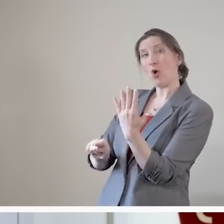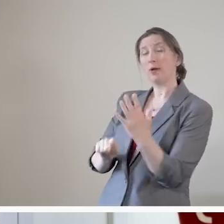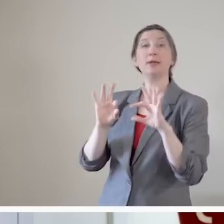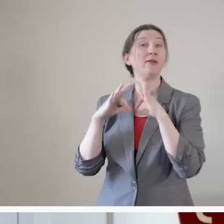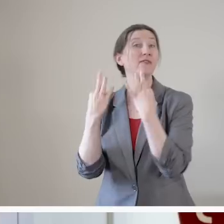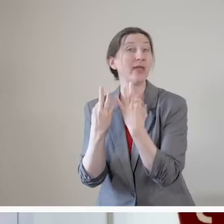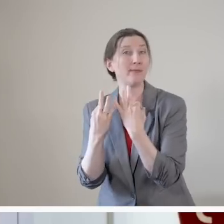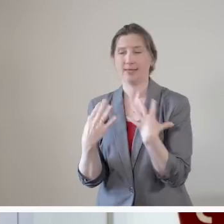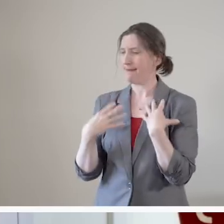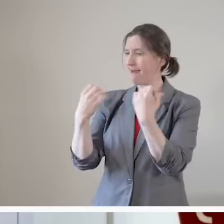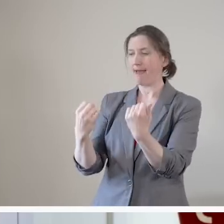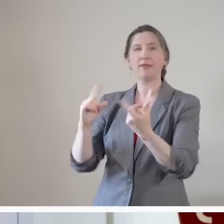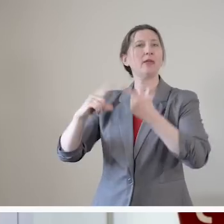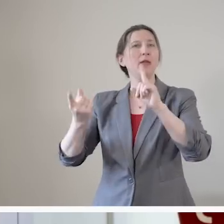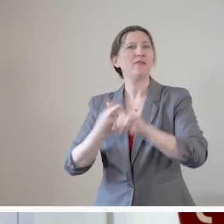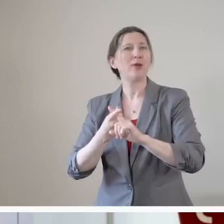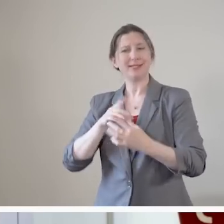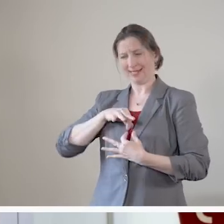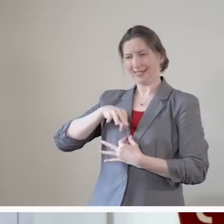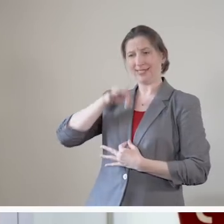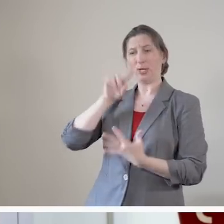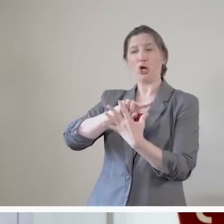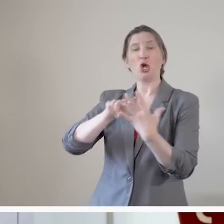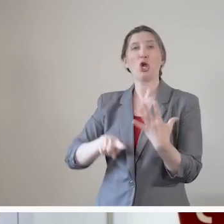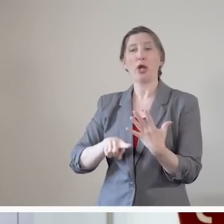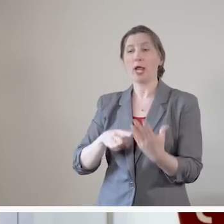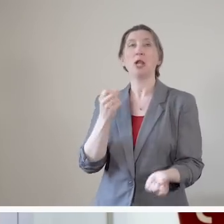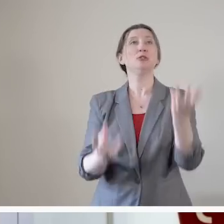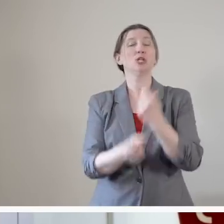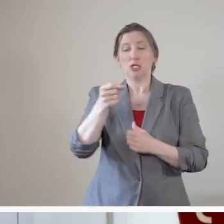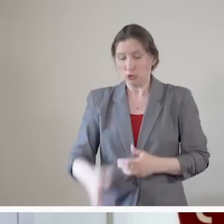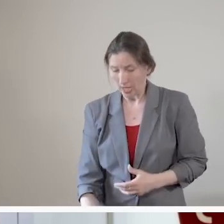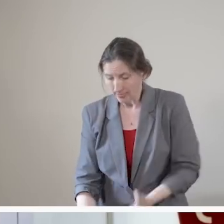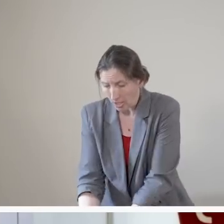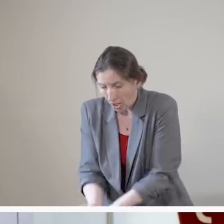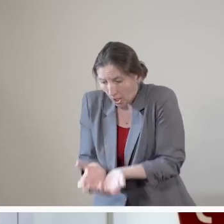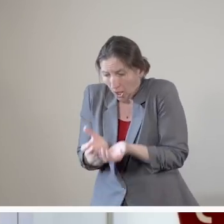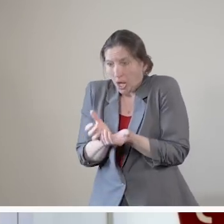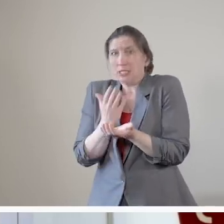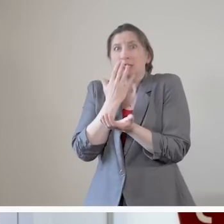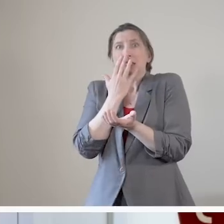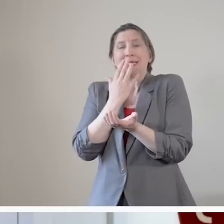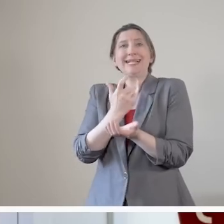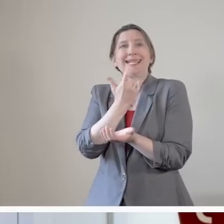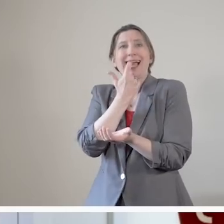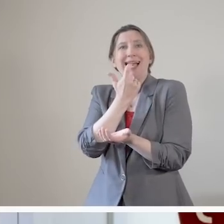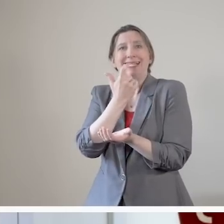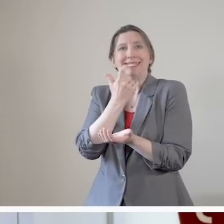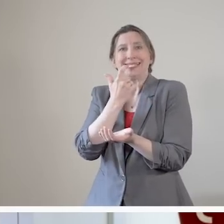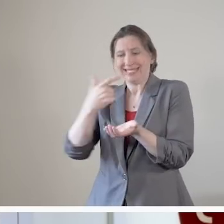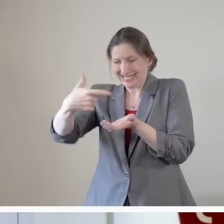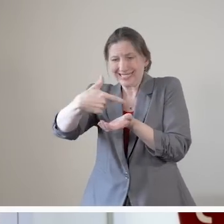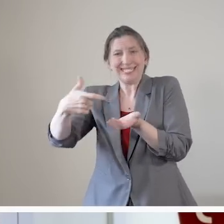balls, family, health, friends, and spirit, are made of glass. If you drop one of